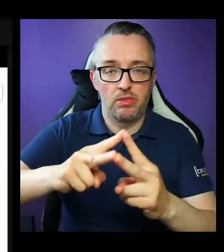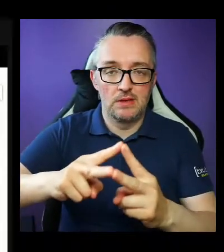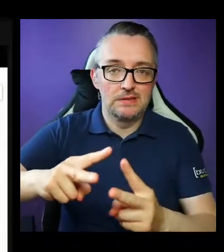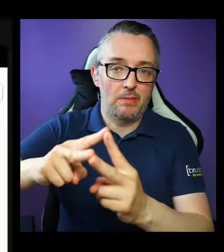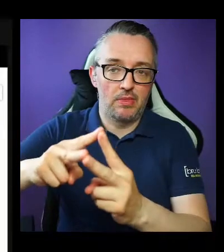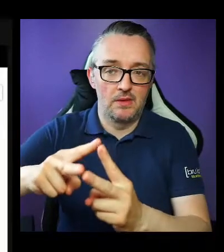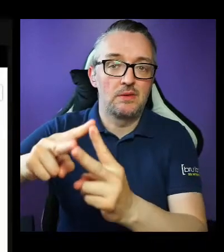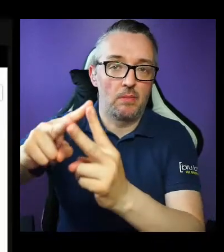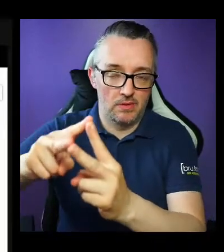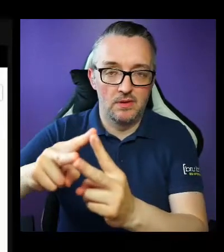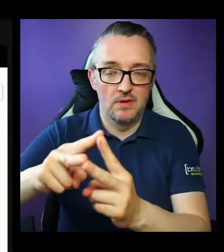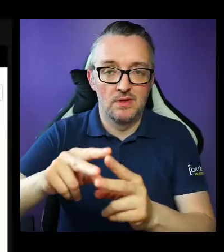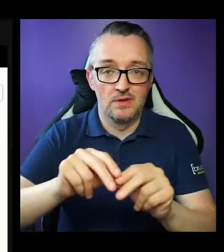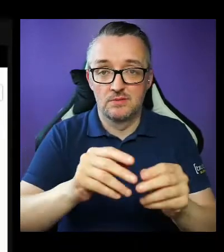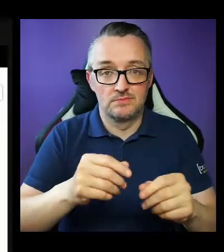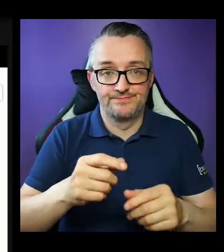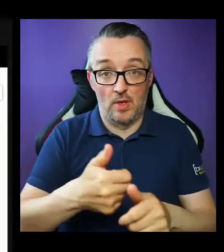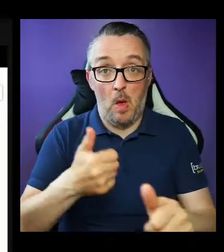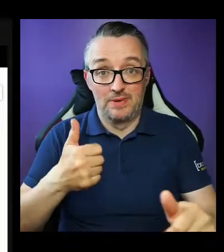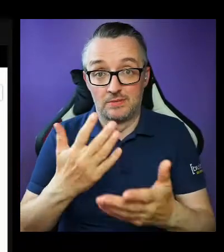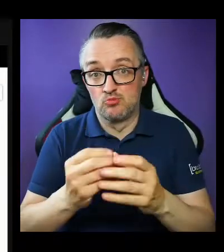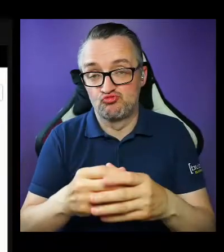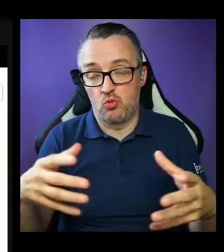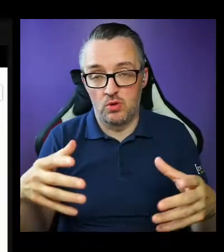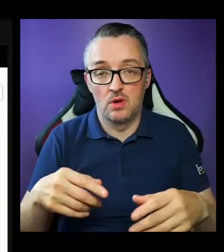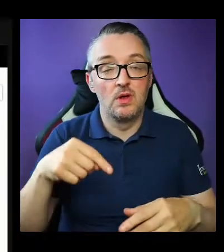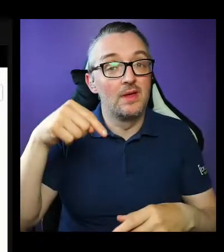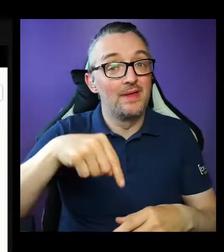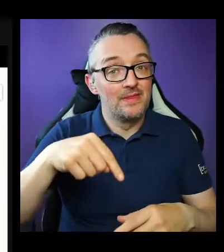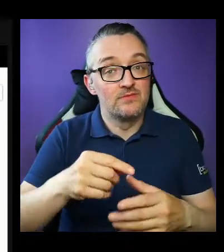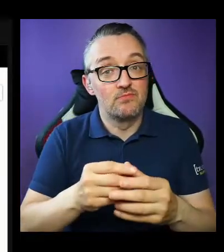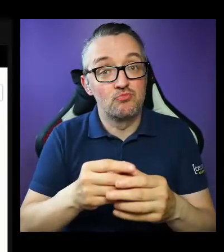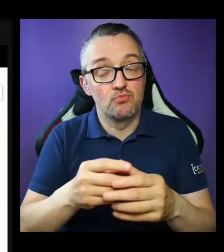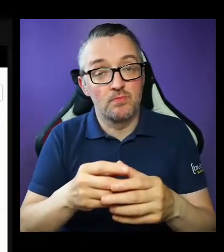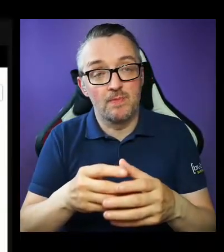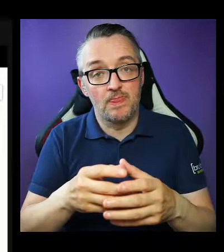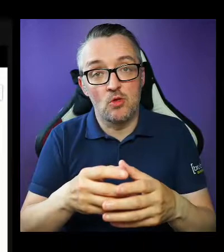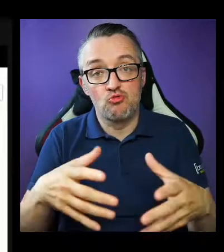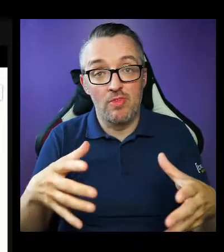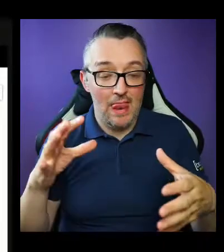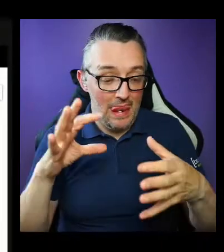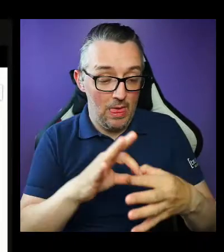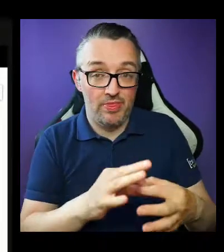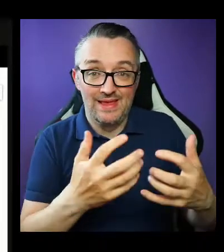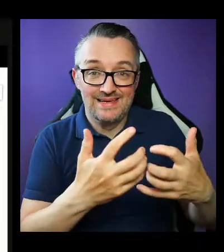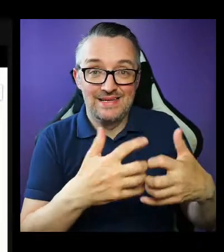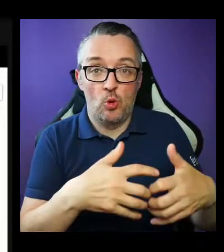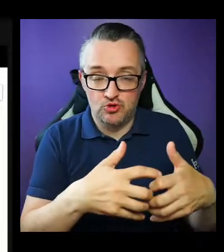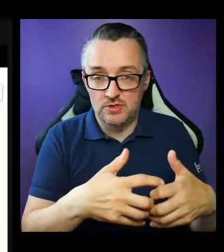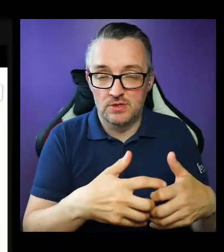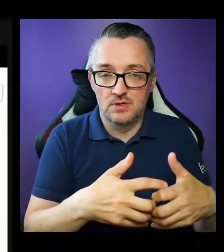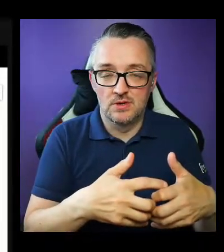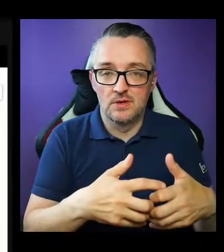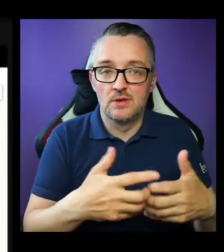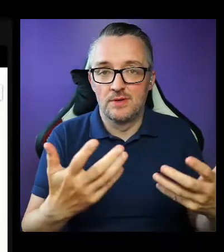company is growing. But of course, this type of growth, when it came to technology, it